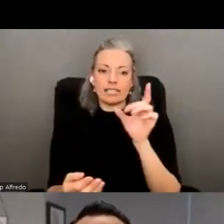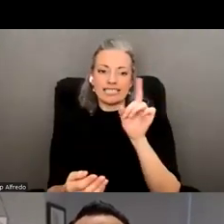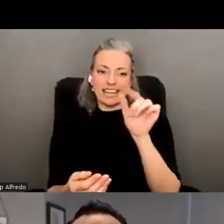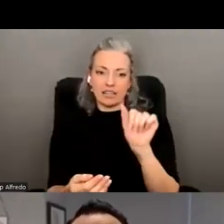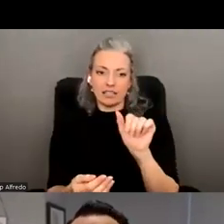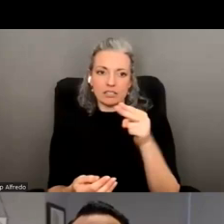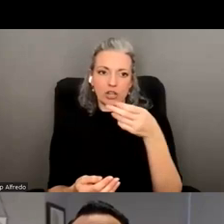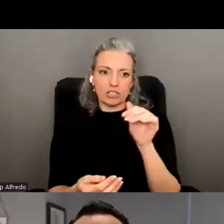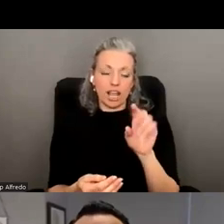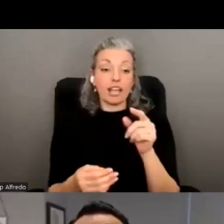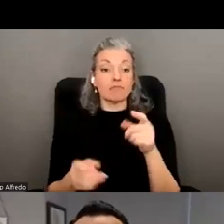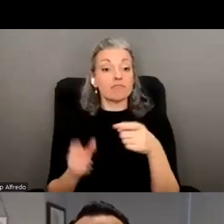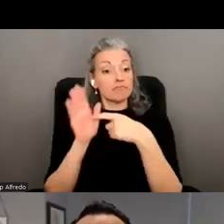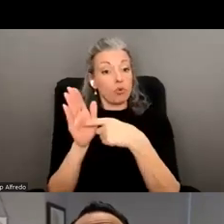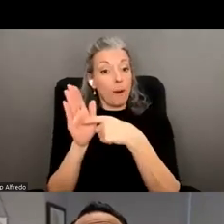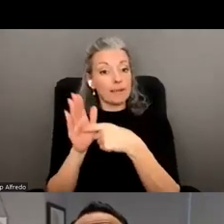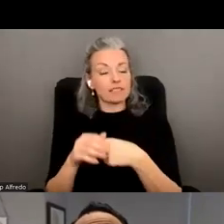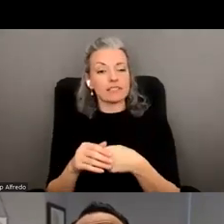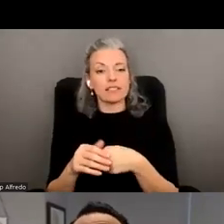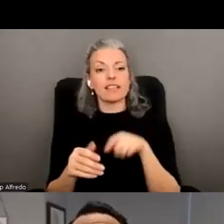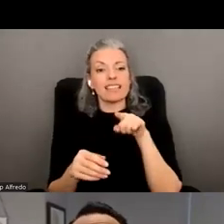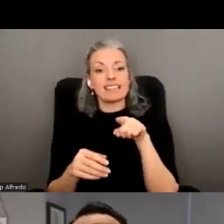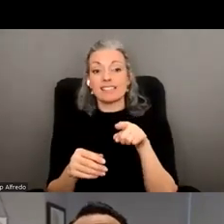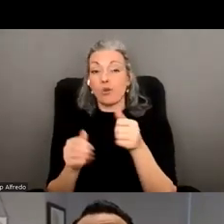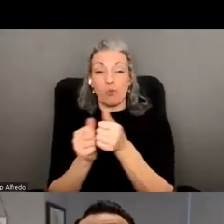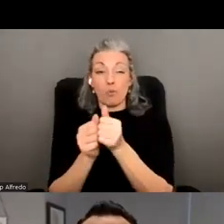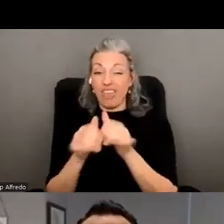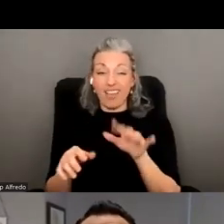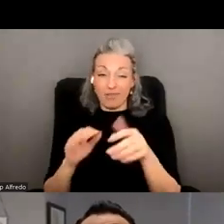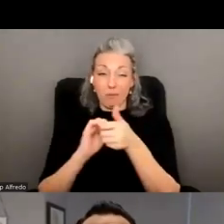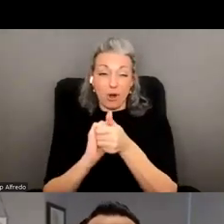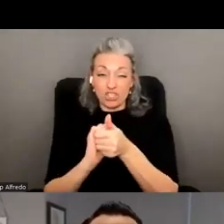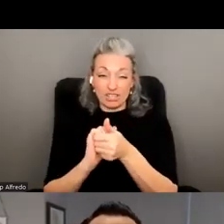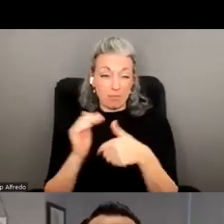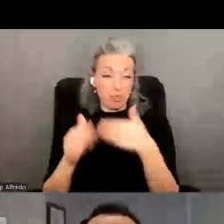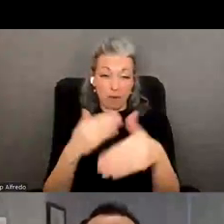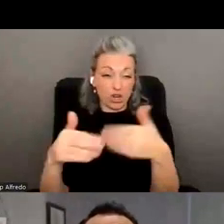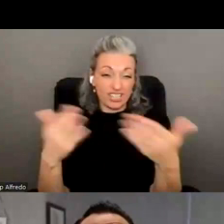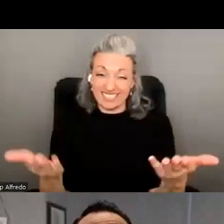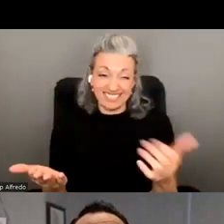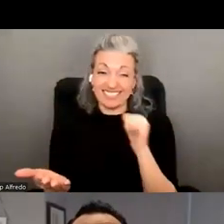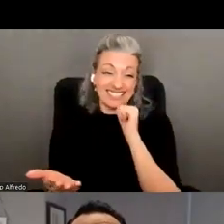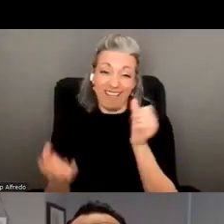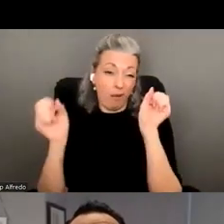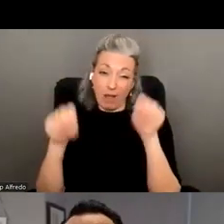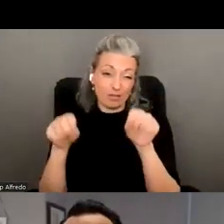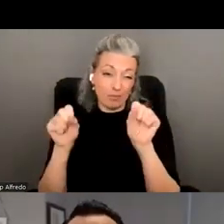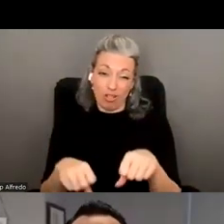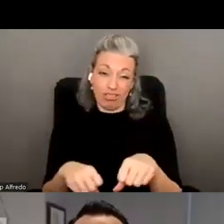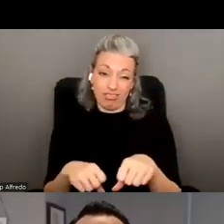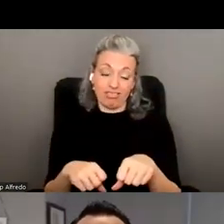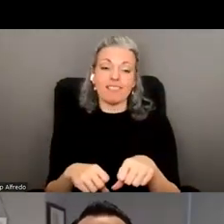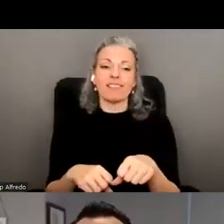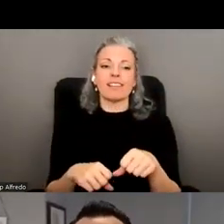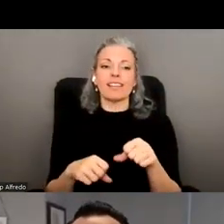HCI's requirements. And I could say that without their partnership, the progress that has been made on this effort to date would not be possible. And then a